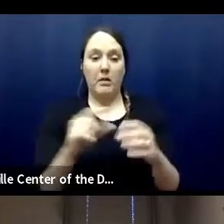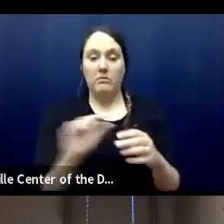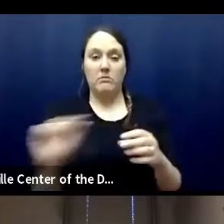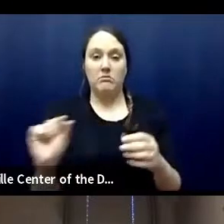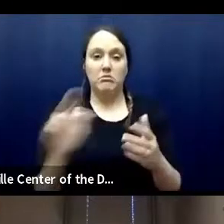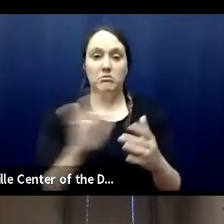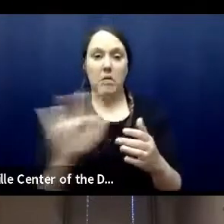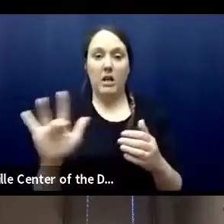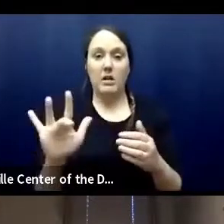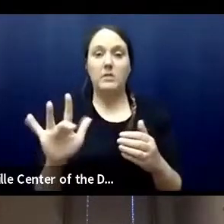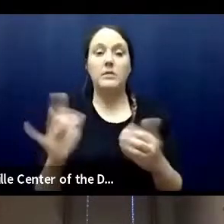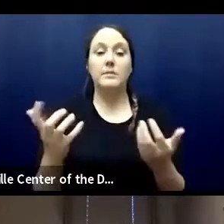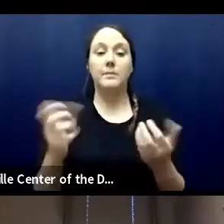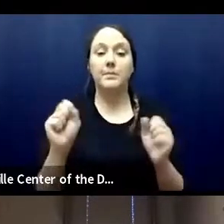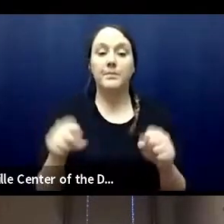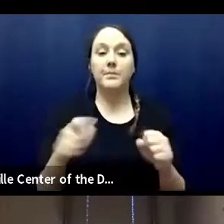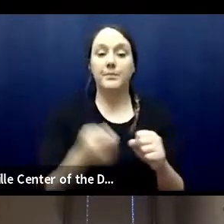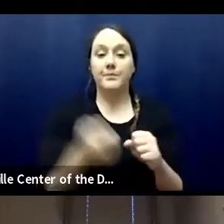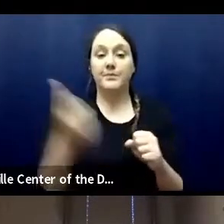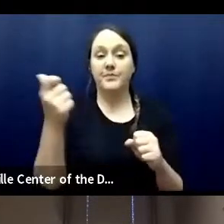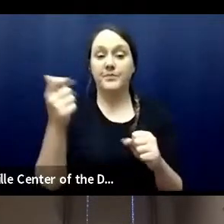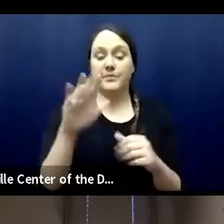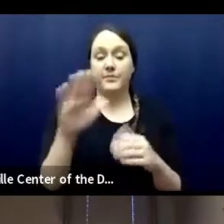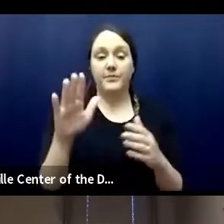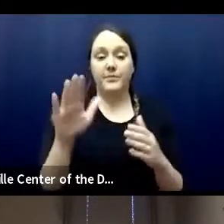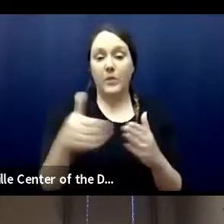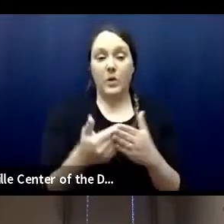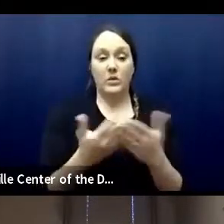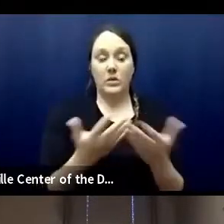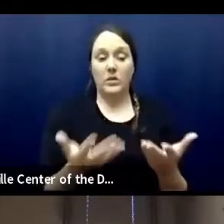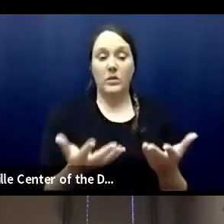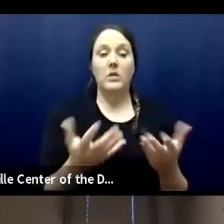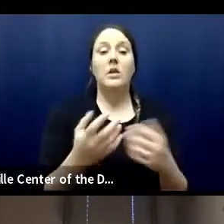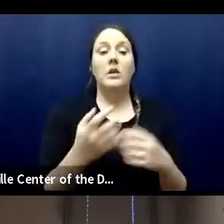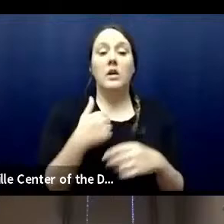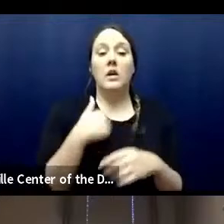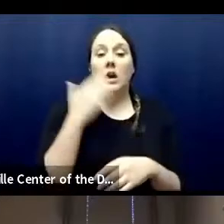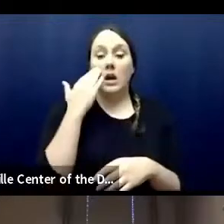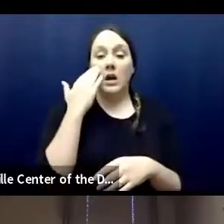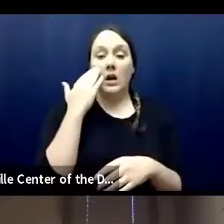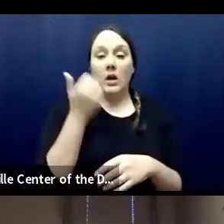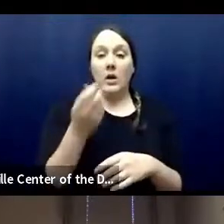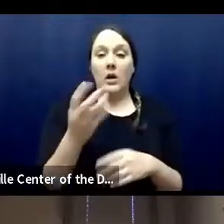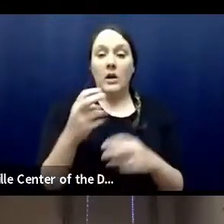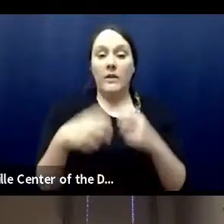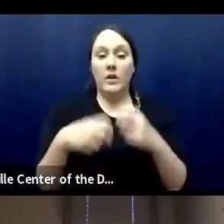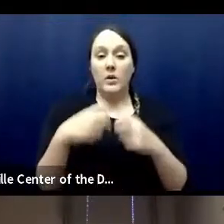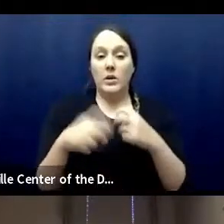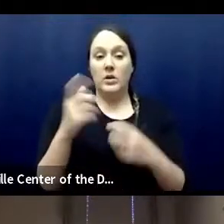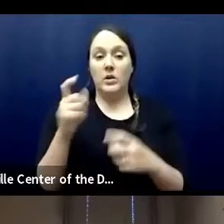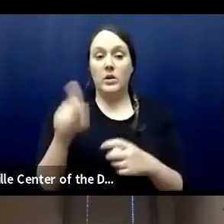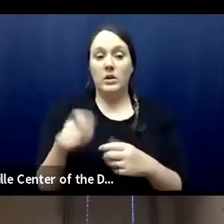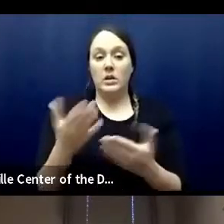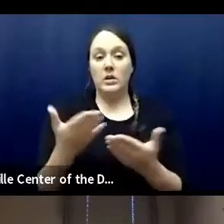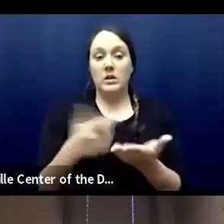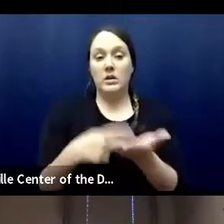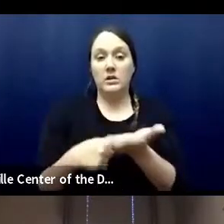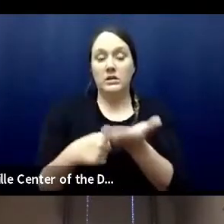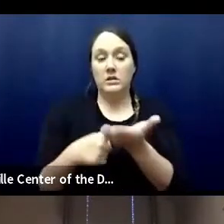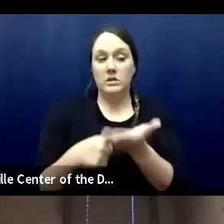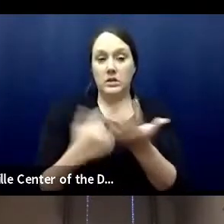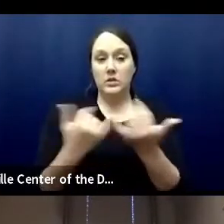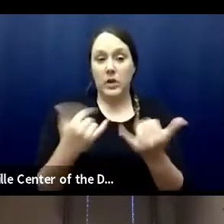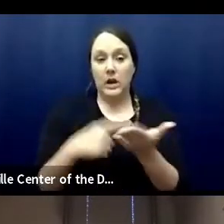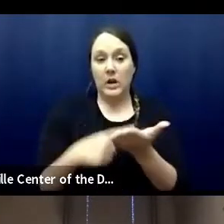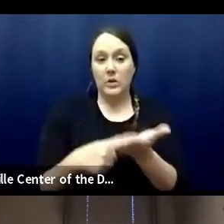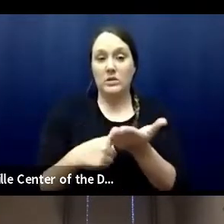you could eliminate that altogether. One thing I will note for several of these issues that you may be discussing, right now you're discussing